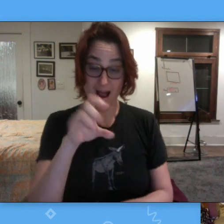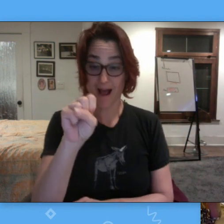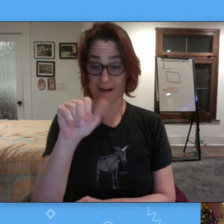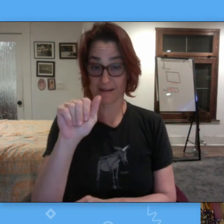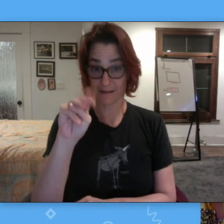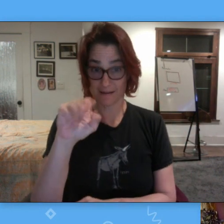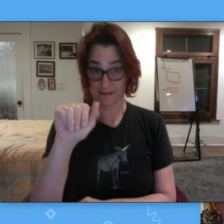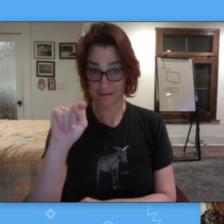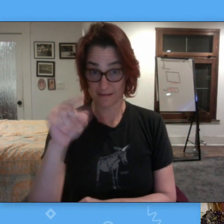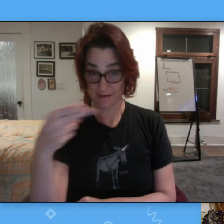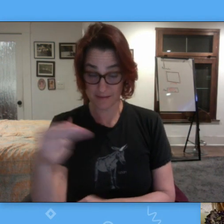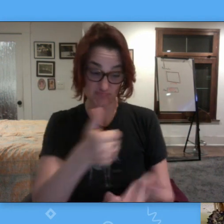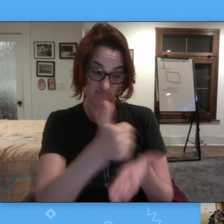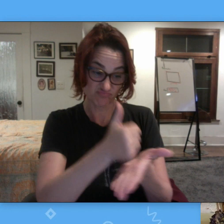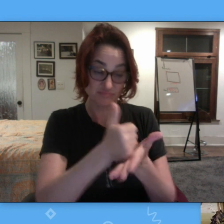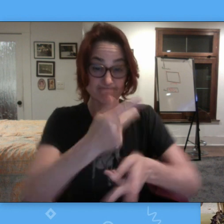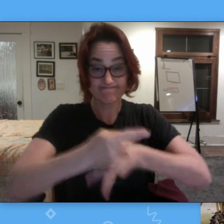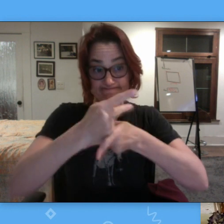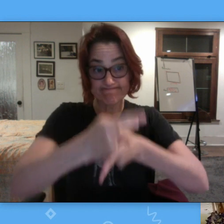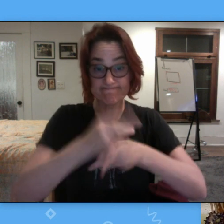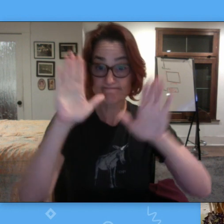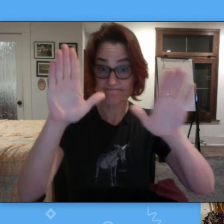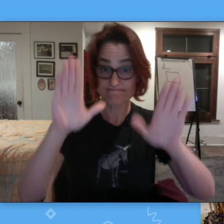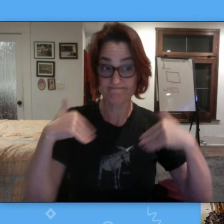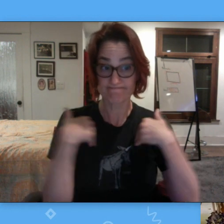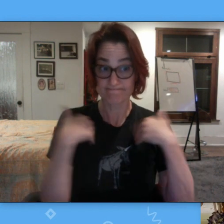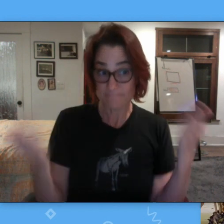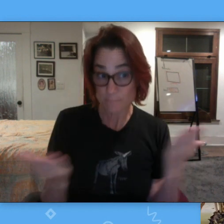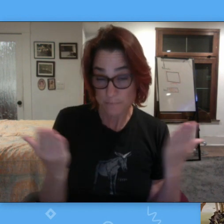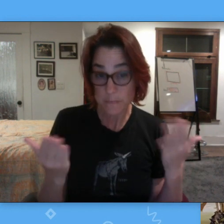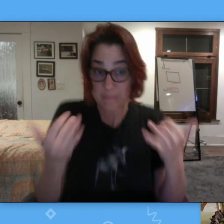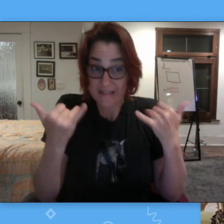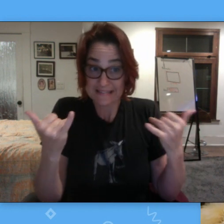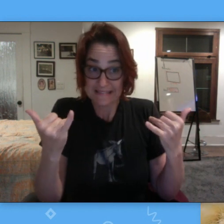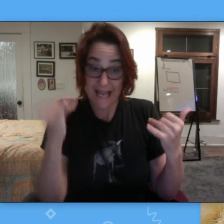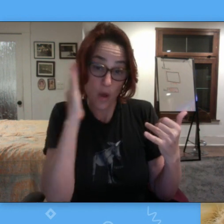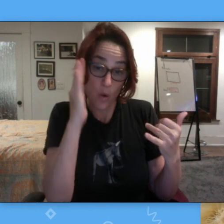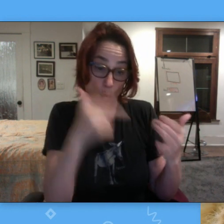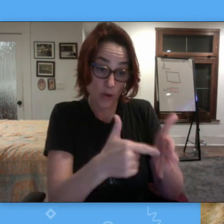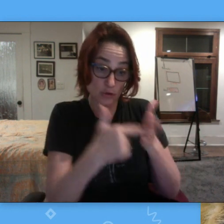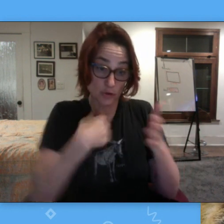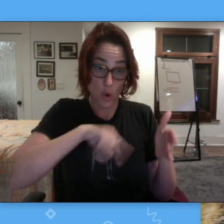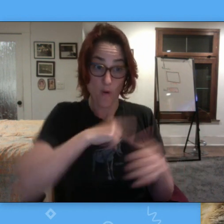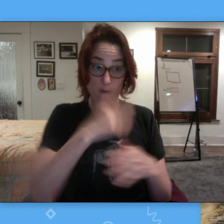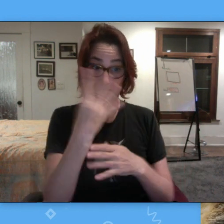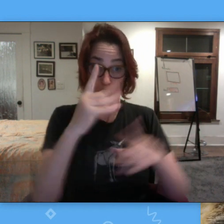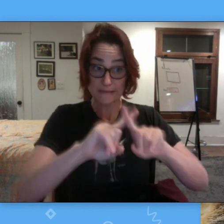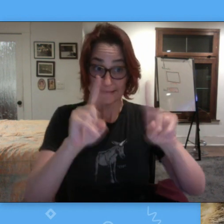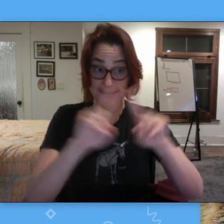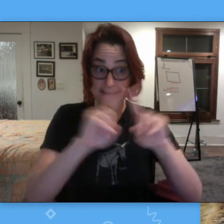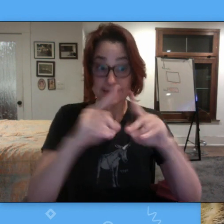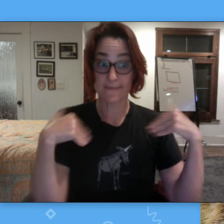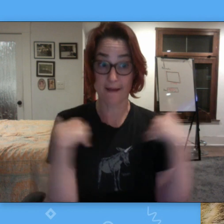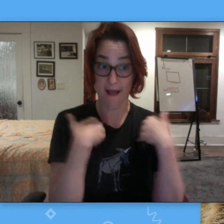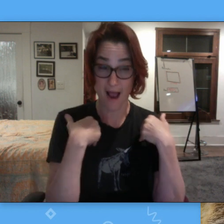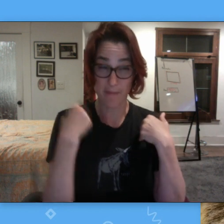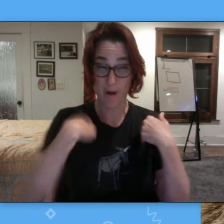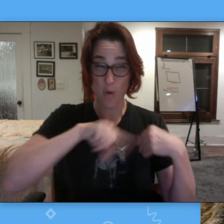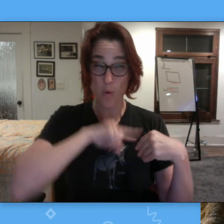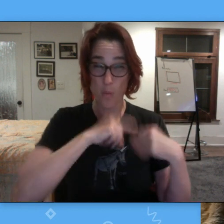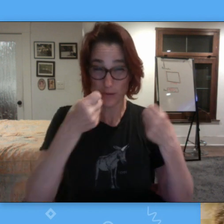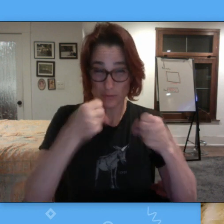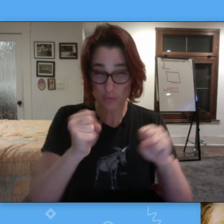helps take care of the amazing animals here. Today, she's going to show us 4 different animals, and we'll try to figure out what